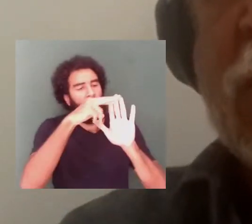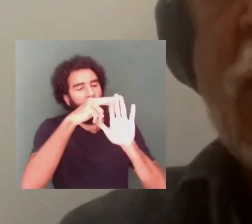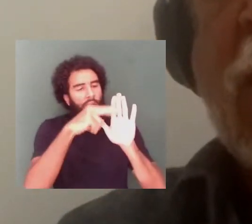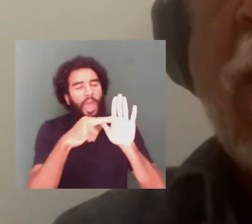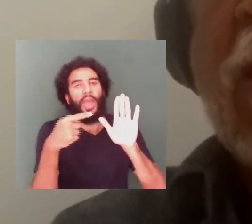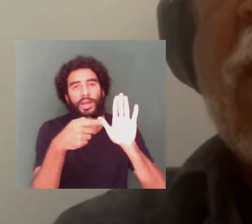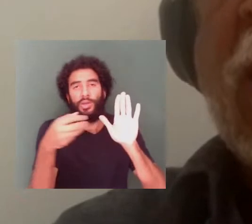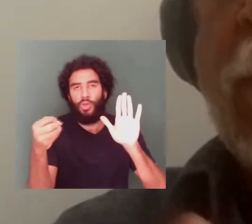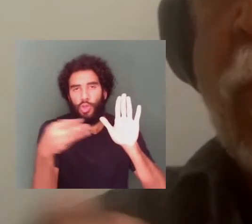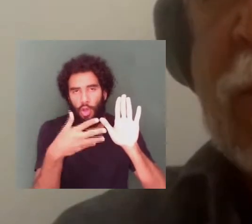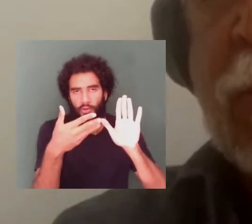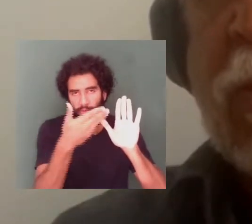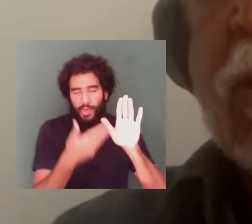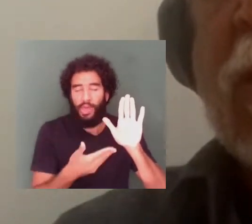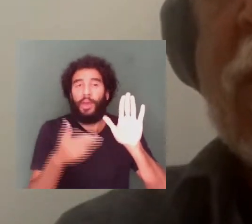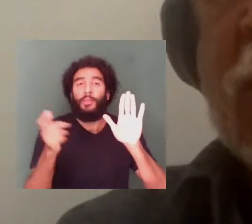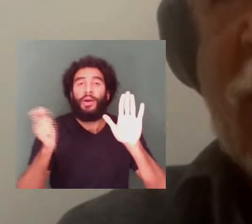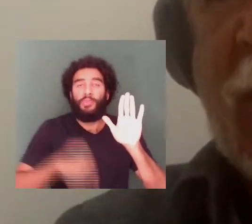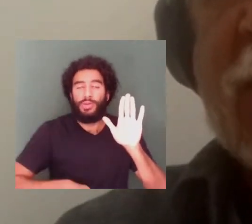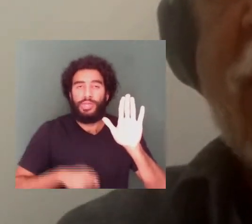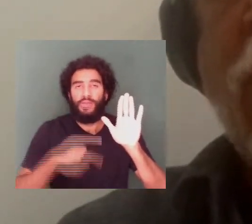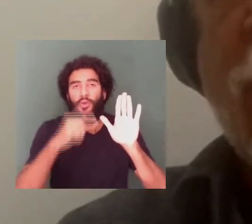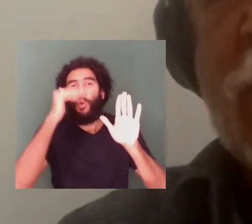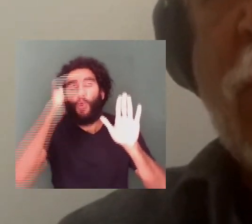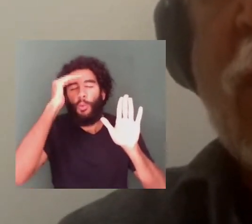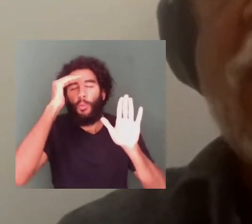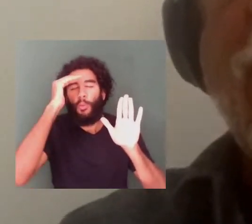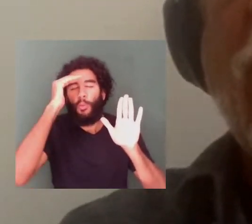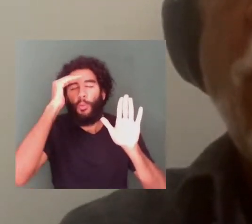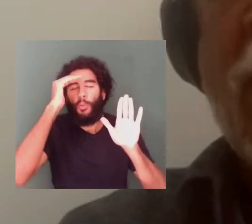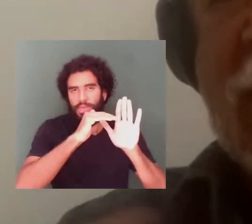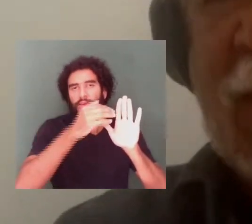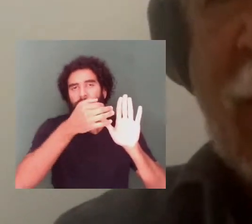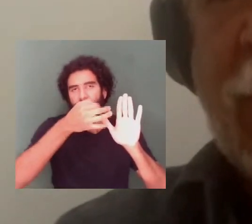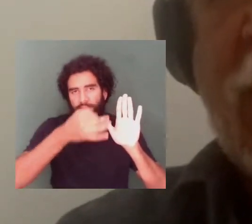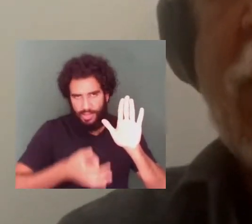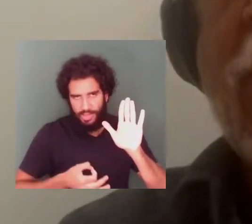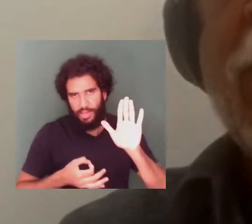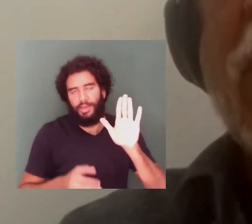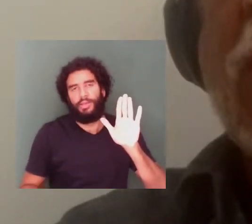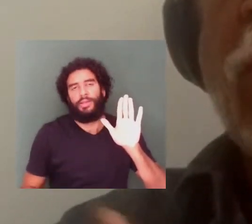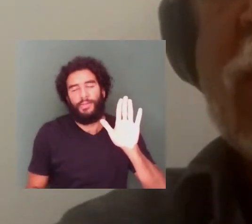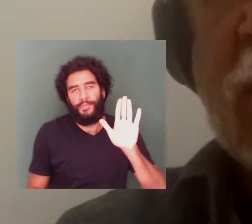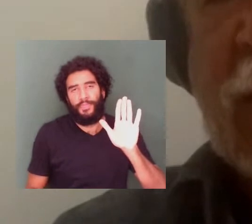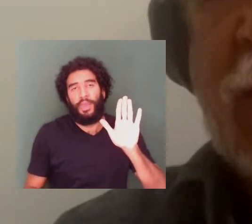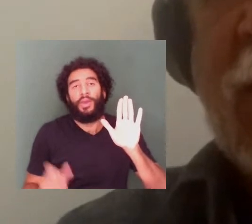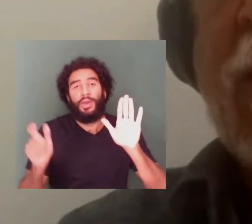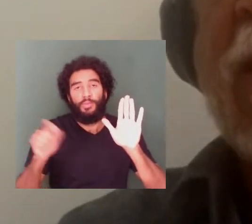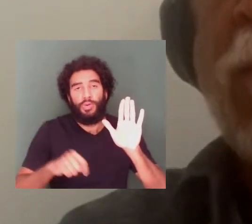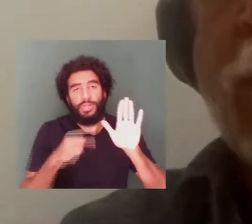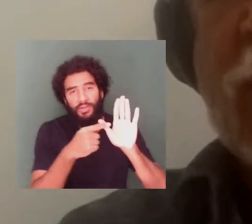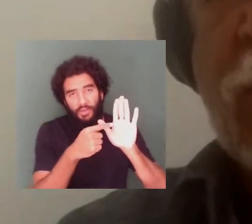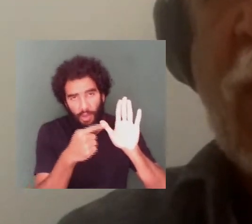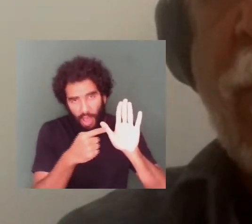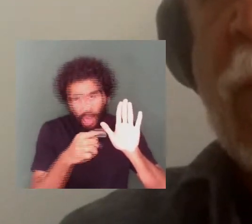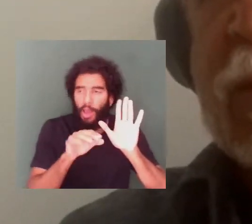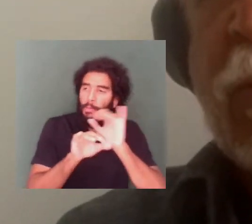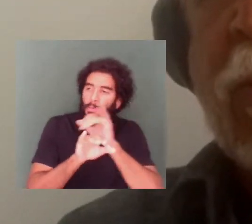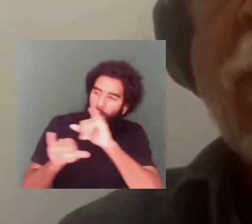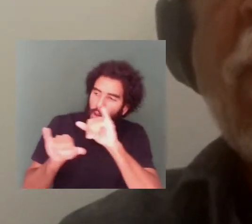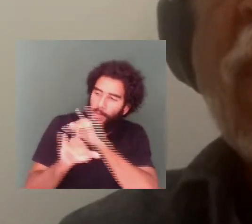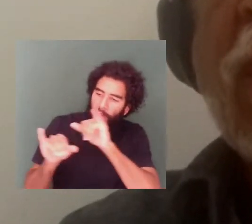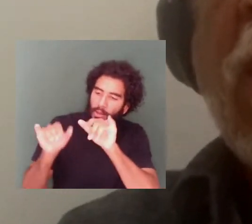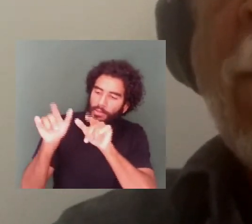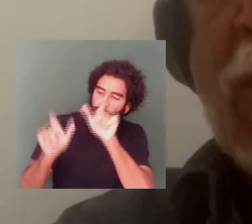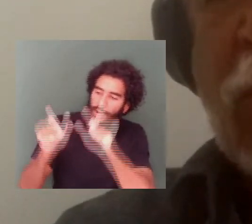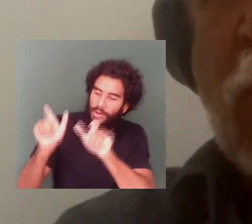that we use so that we can convert the different solutions for the population and convert